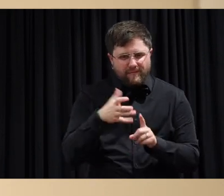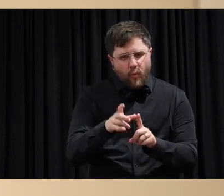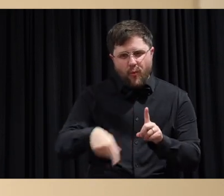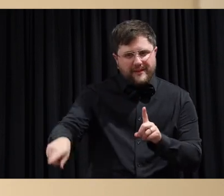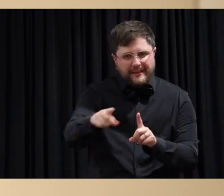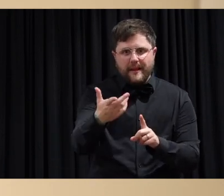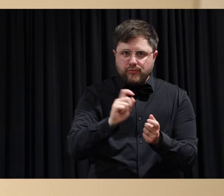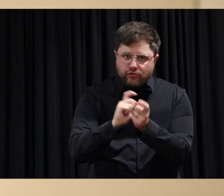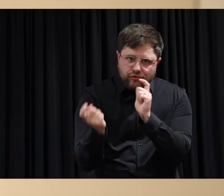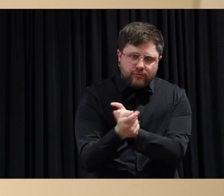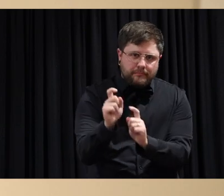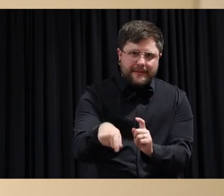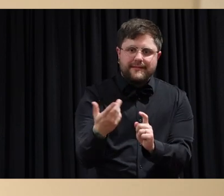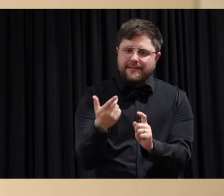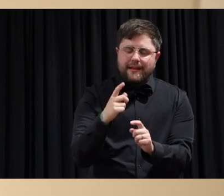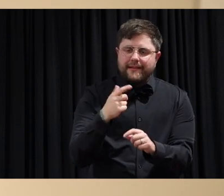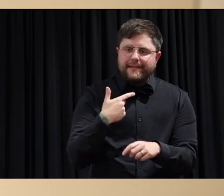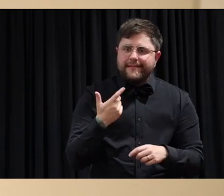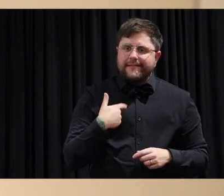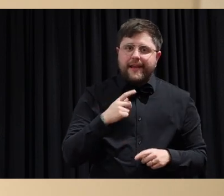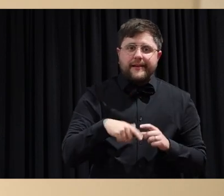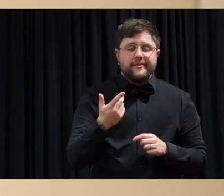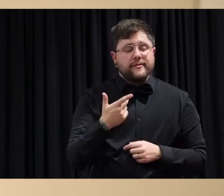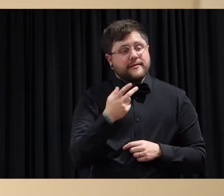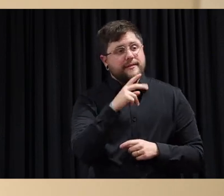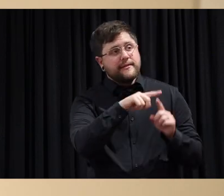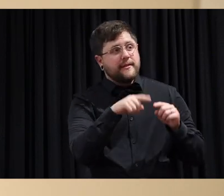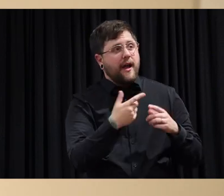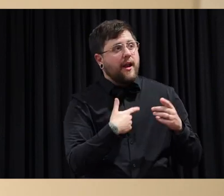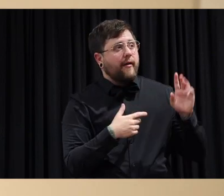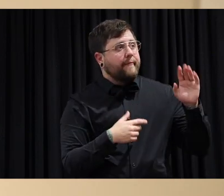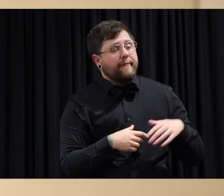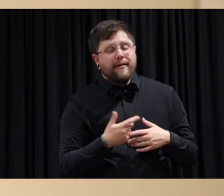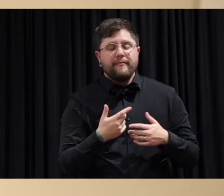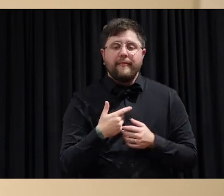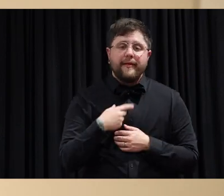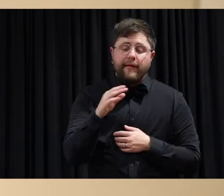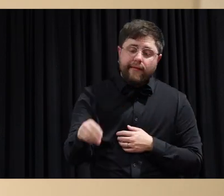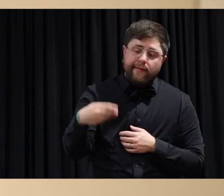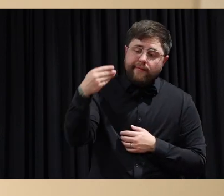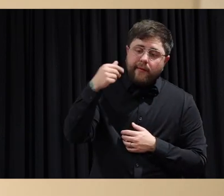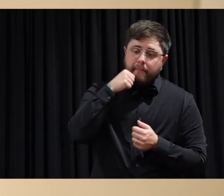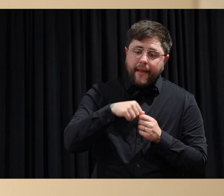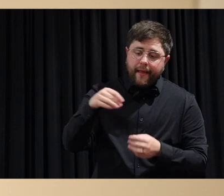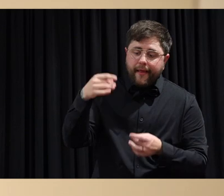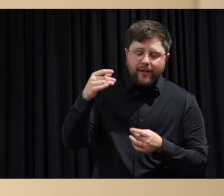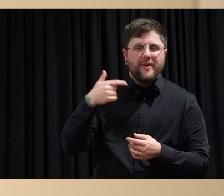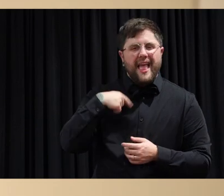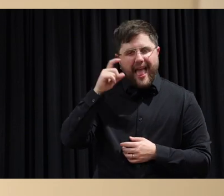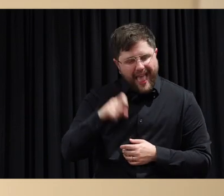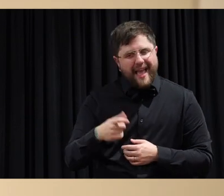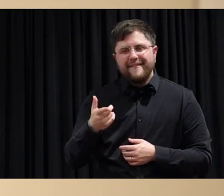fire. It can't just be a sign that I'm driving by on my way home. It can't just be that leaflet that I get in the mail. We have to